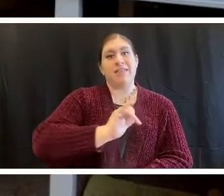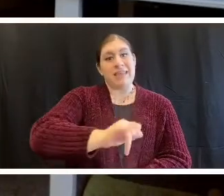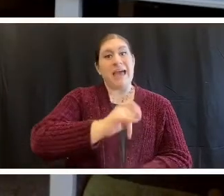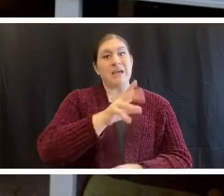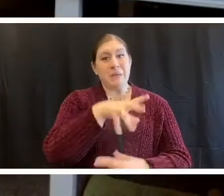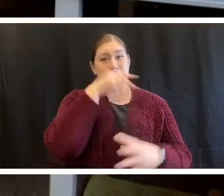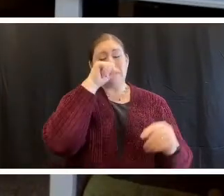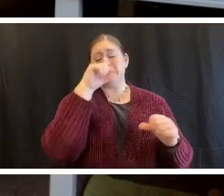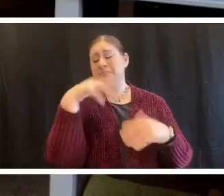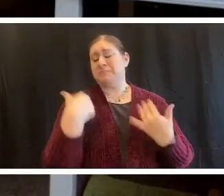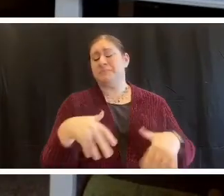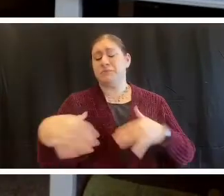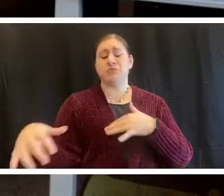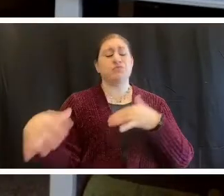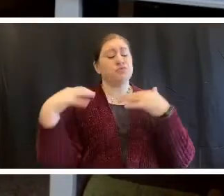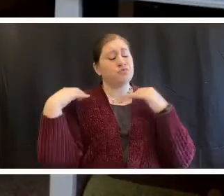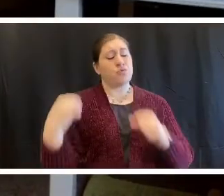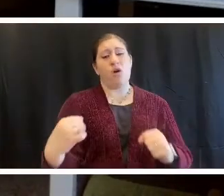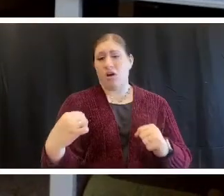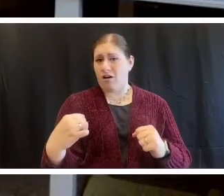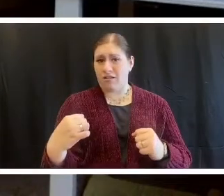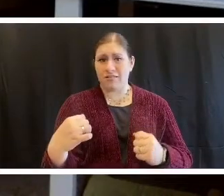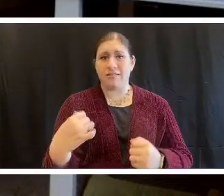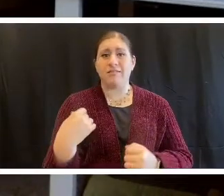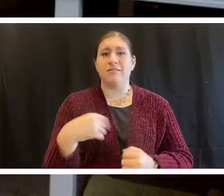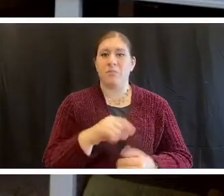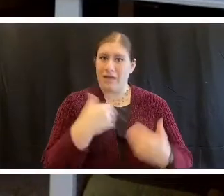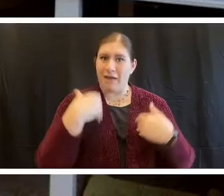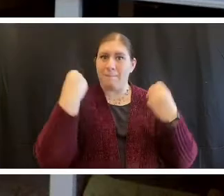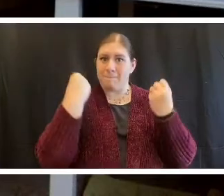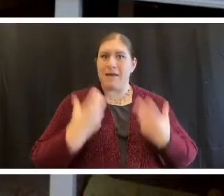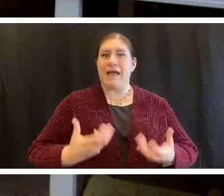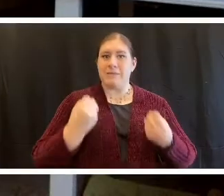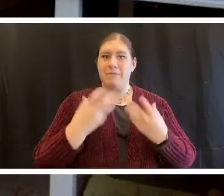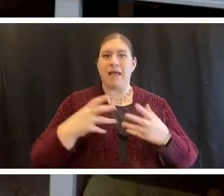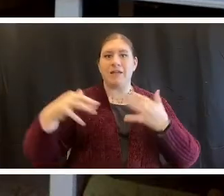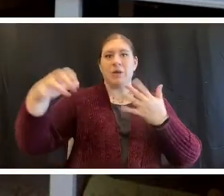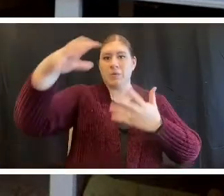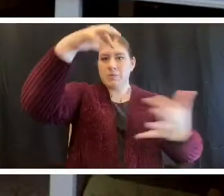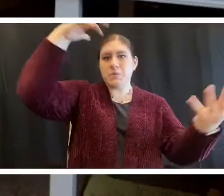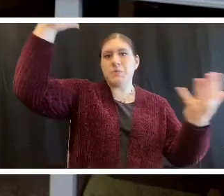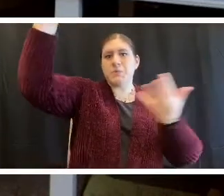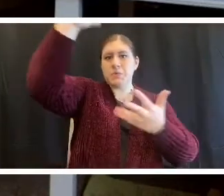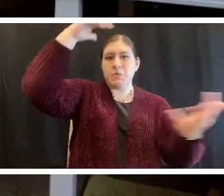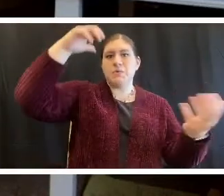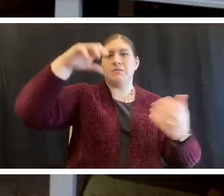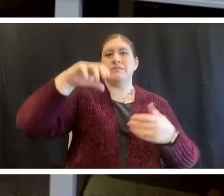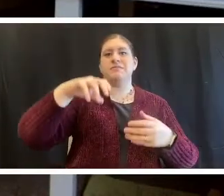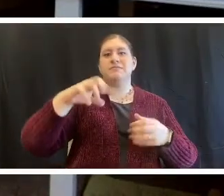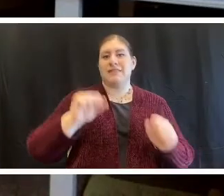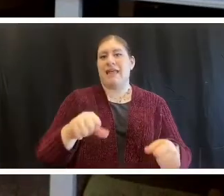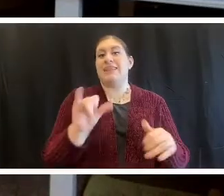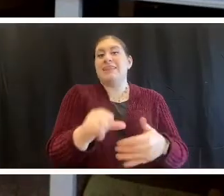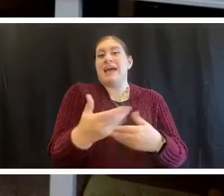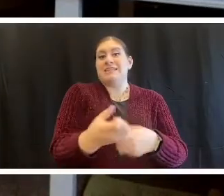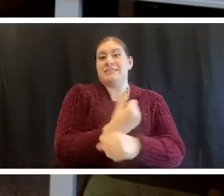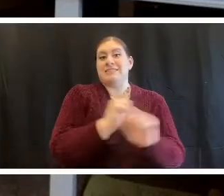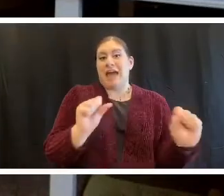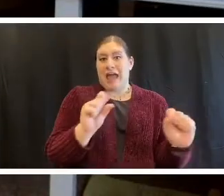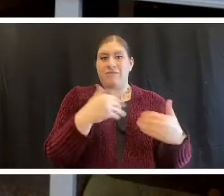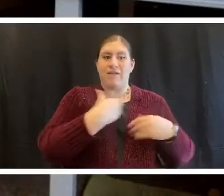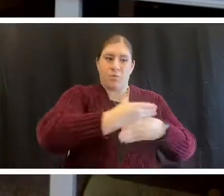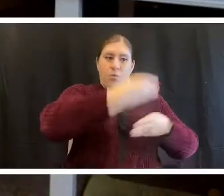fragrant. Yes. And so we have to have lots of ventilation and therefore making it safe. Right.